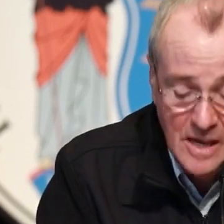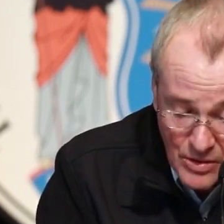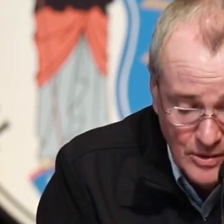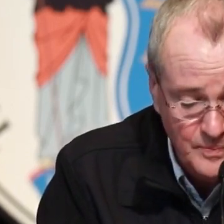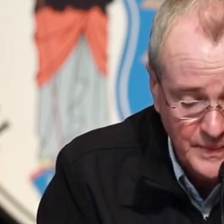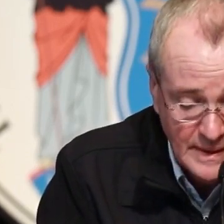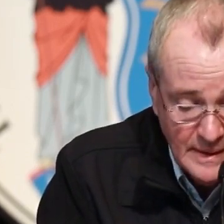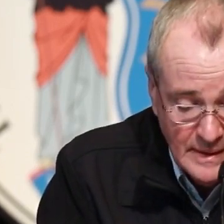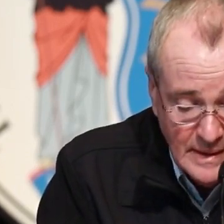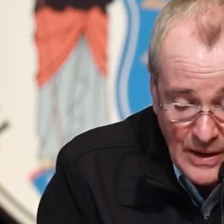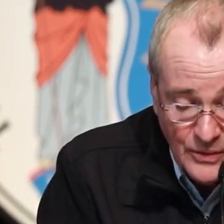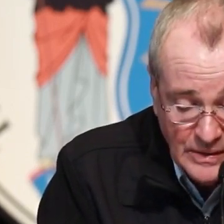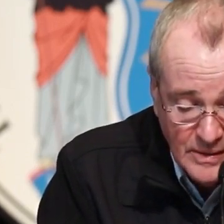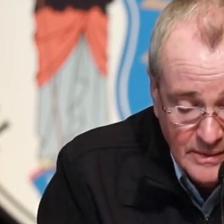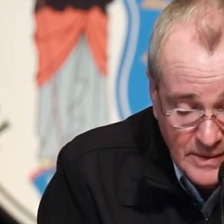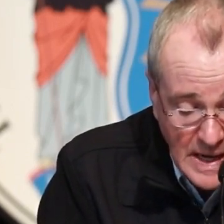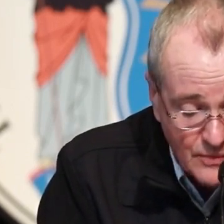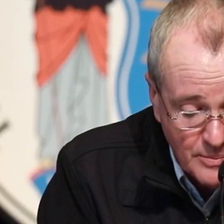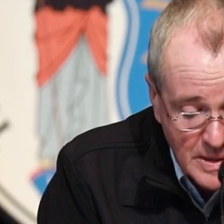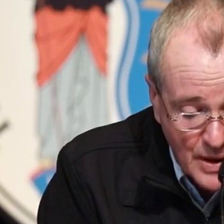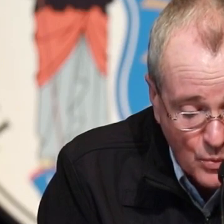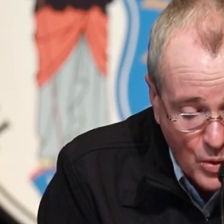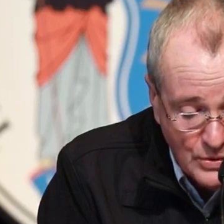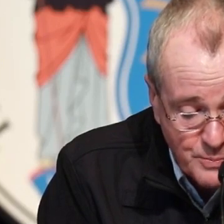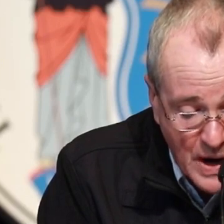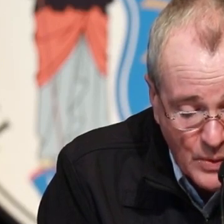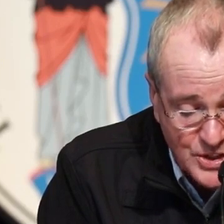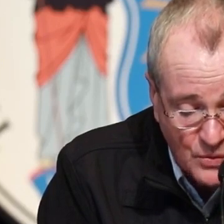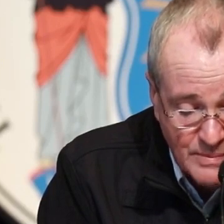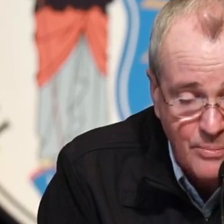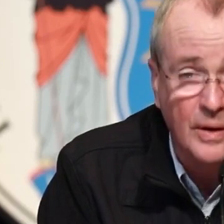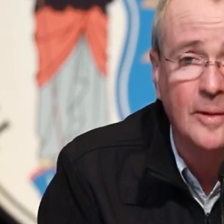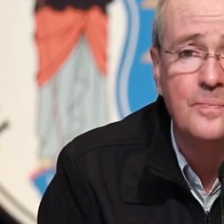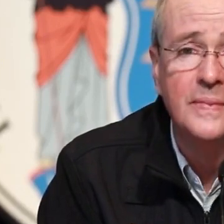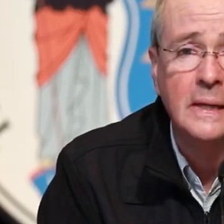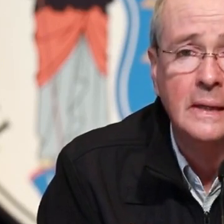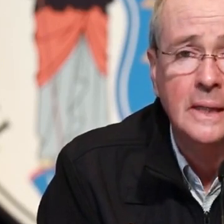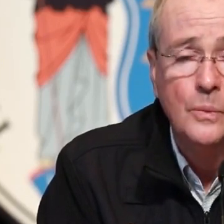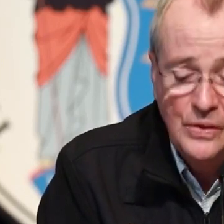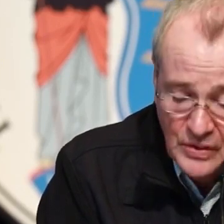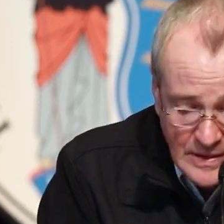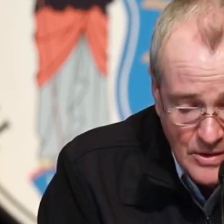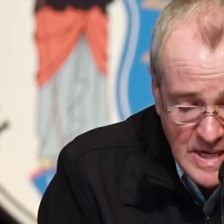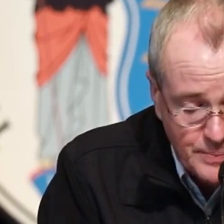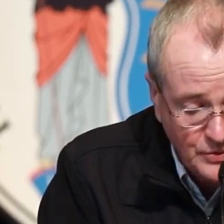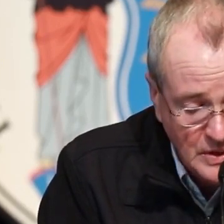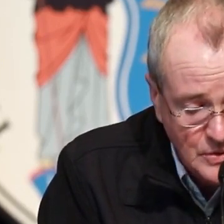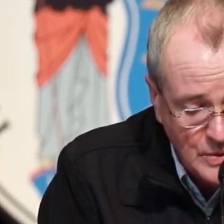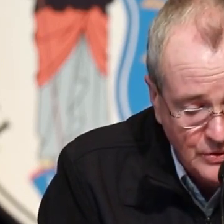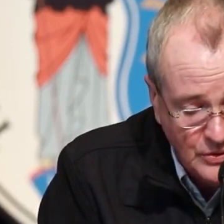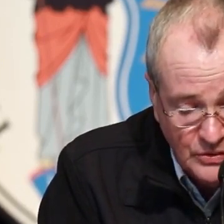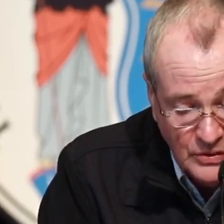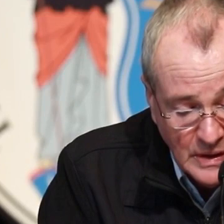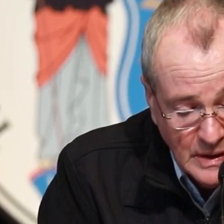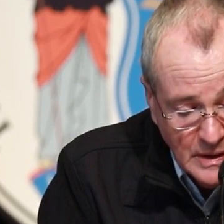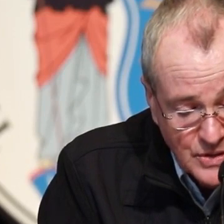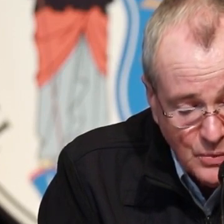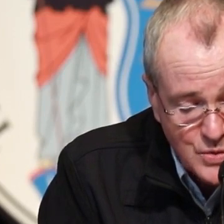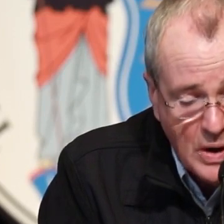a hero. I don't think there could ever be better words by which to remember him. We send our deepest